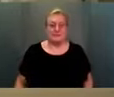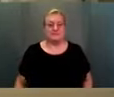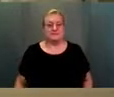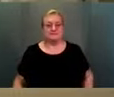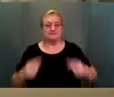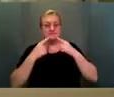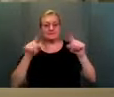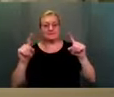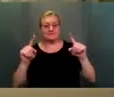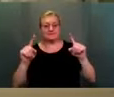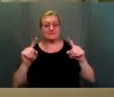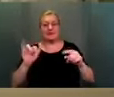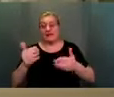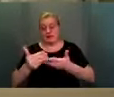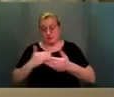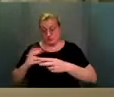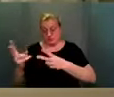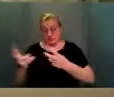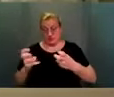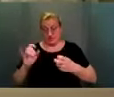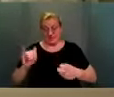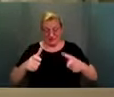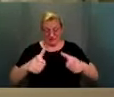before streaming, by the way. Hard copies, baby.